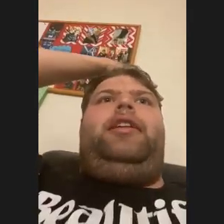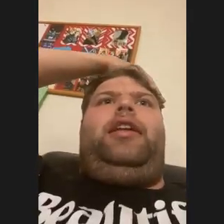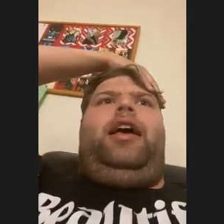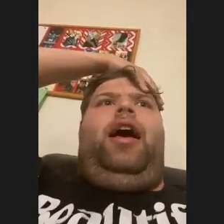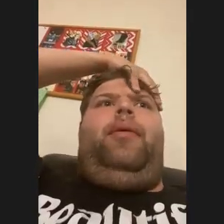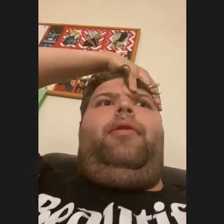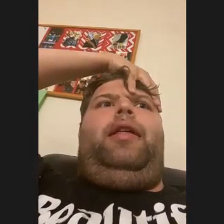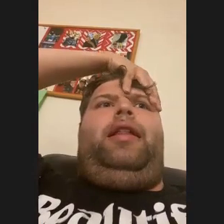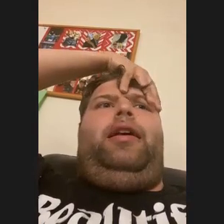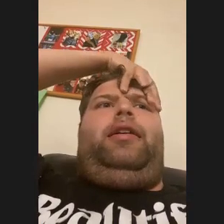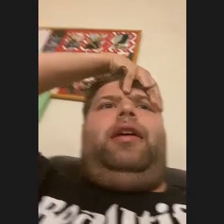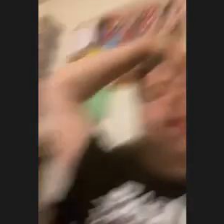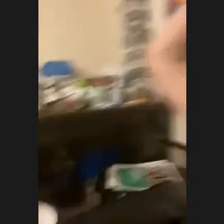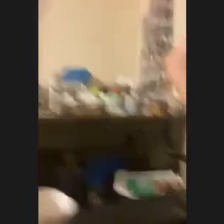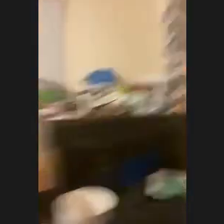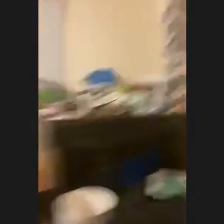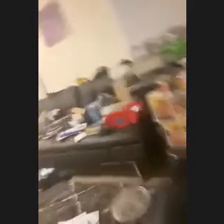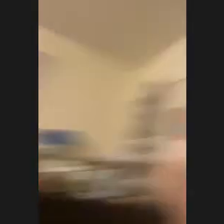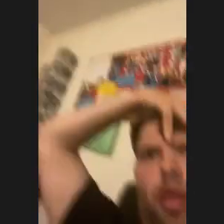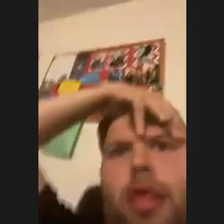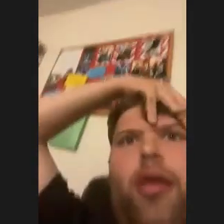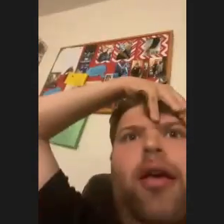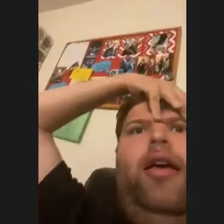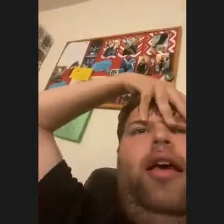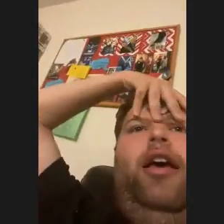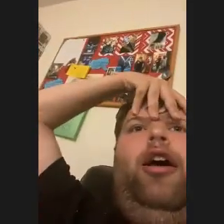Like I mentioned in the comment section,